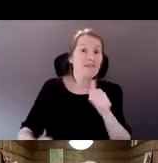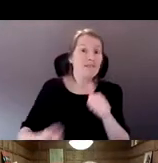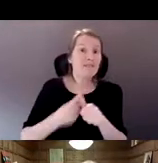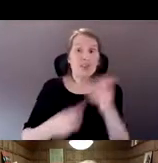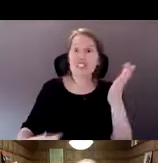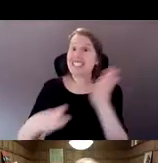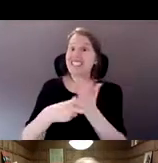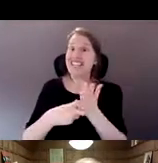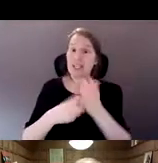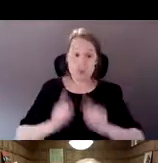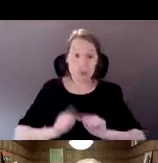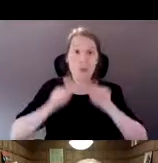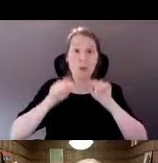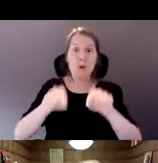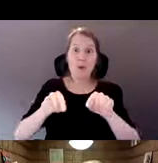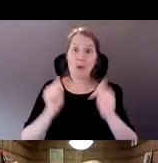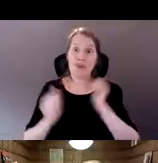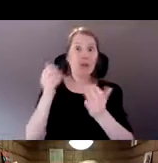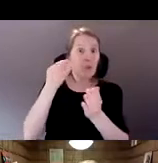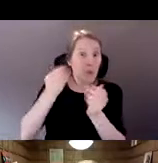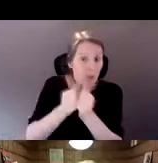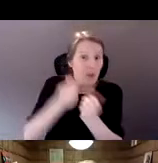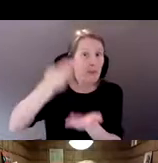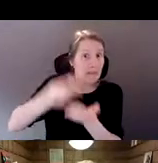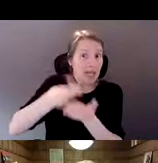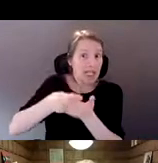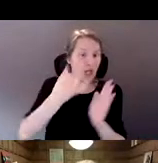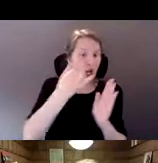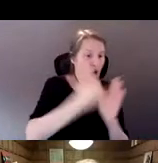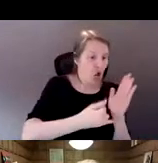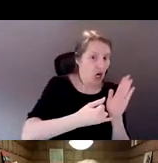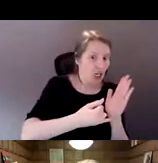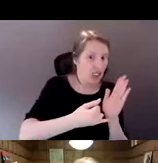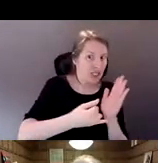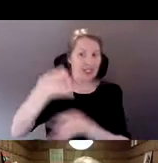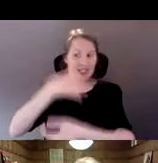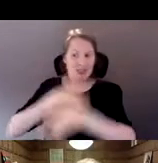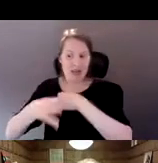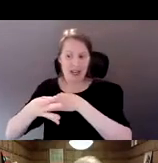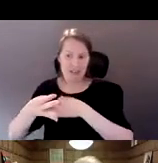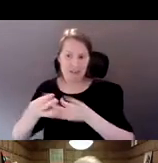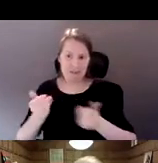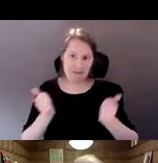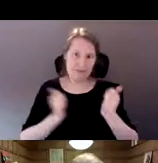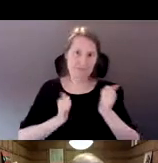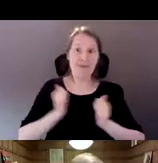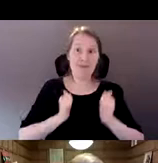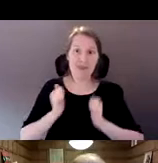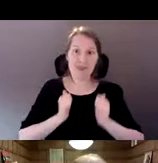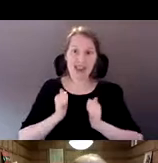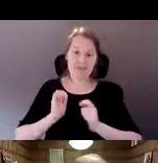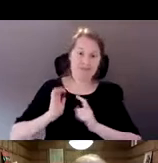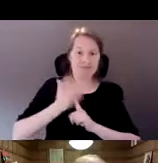a theater sold for money, that is art in exchange for theatrical art, pretense, acting